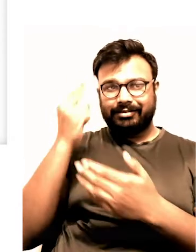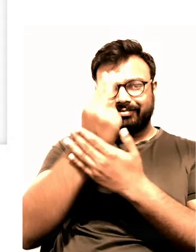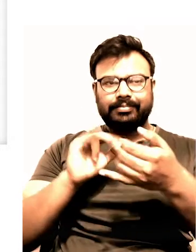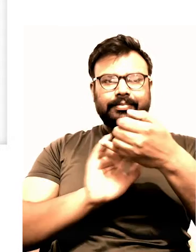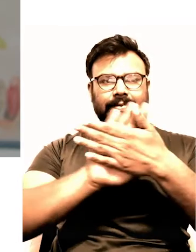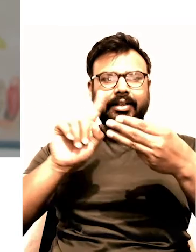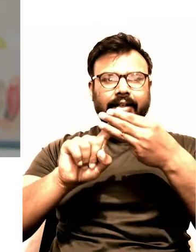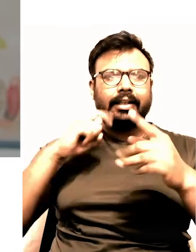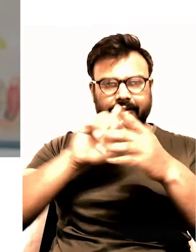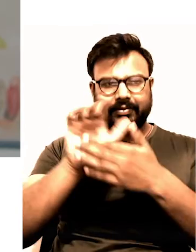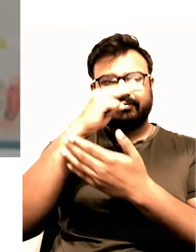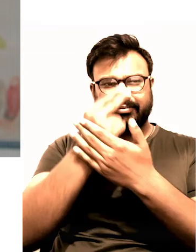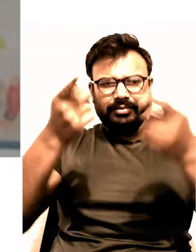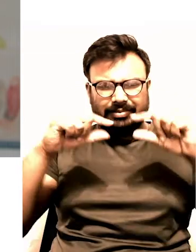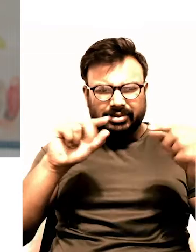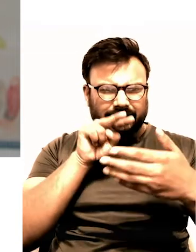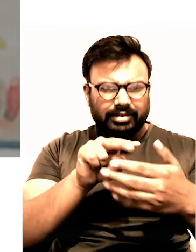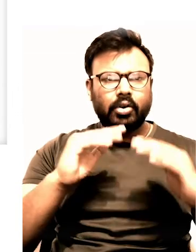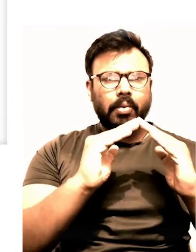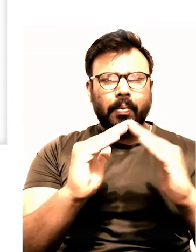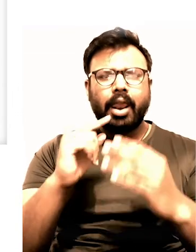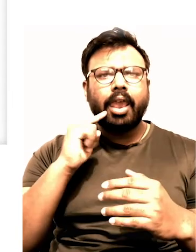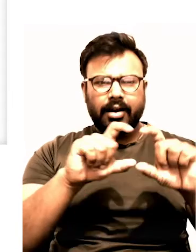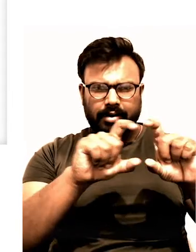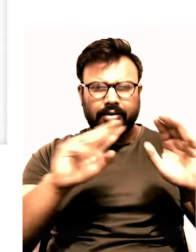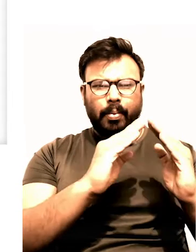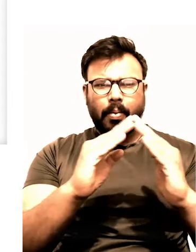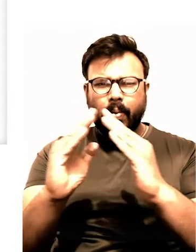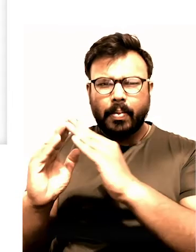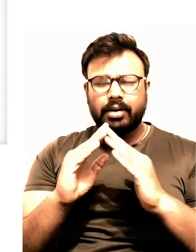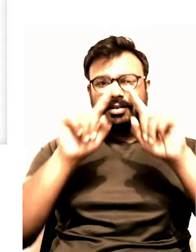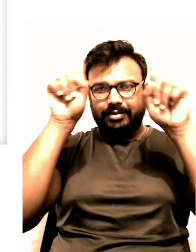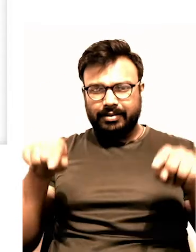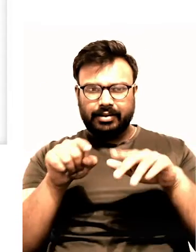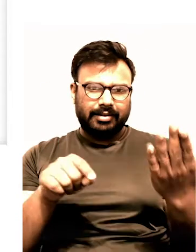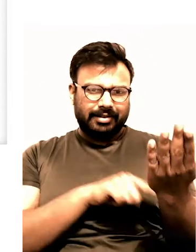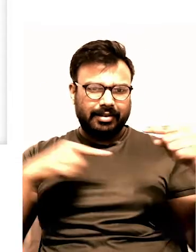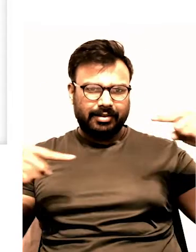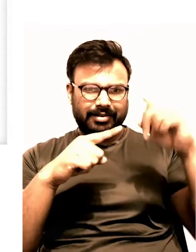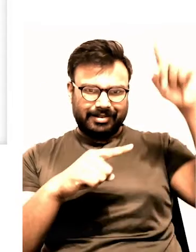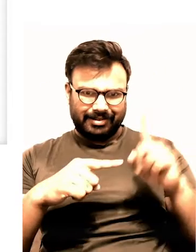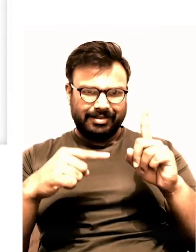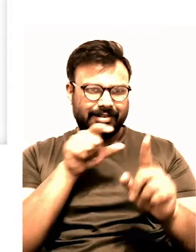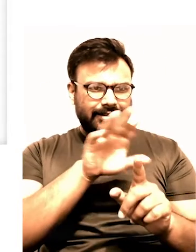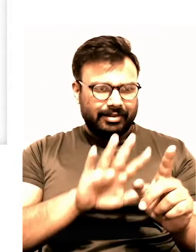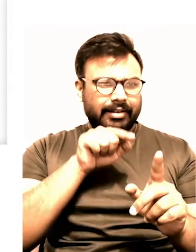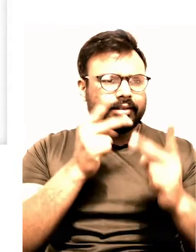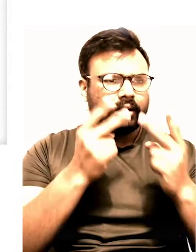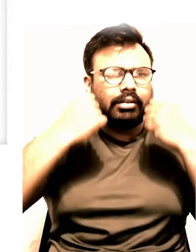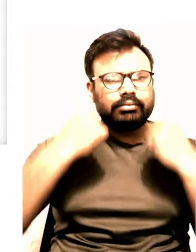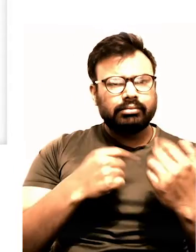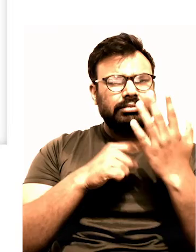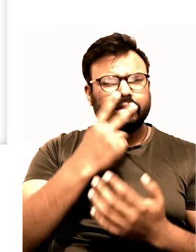mother. While her face is not visible, her stance exudes her stubborn anguish at being separated from